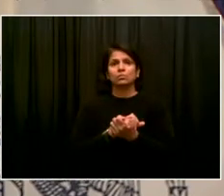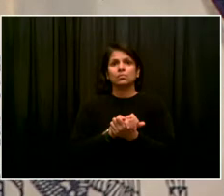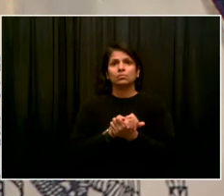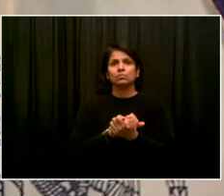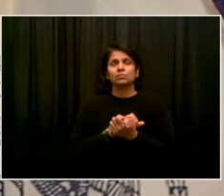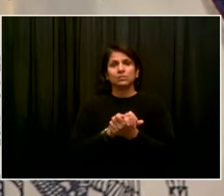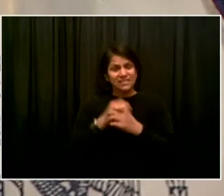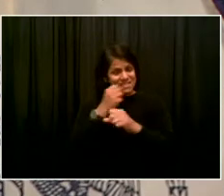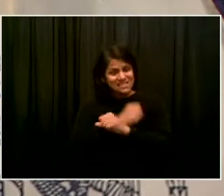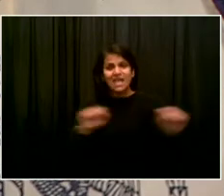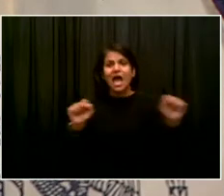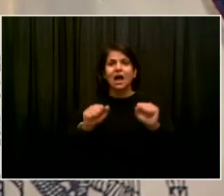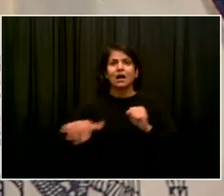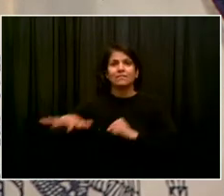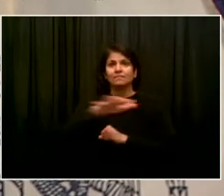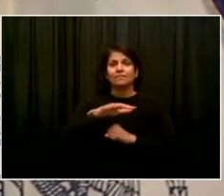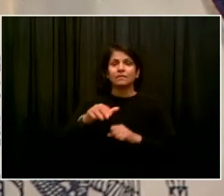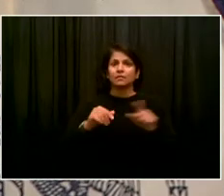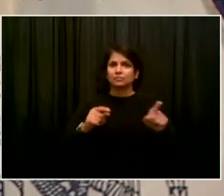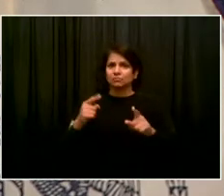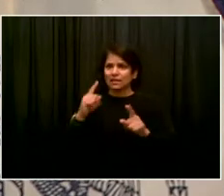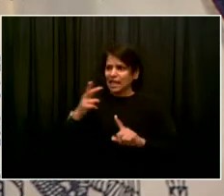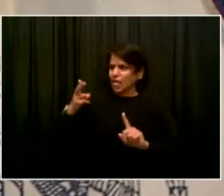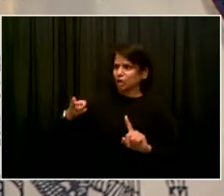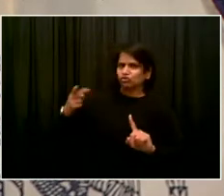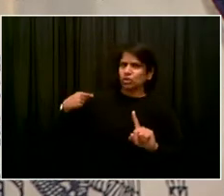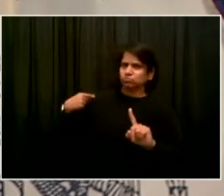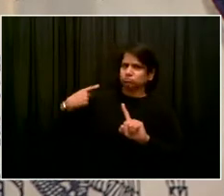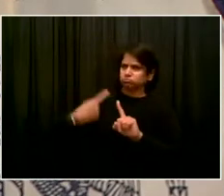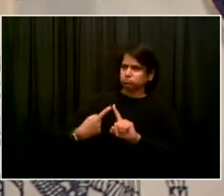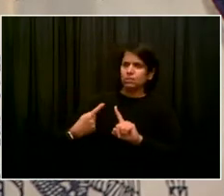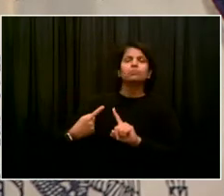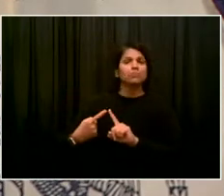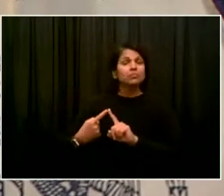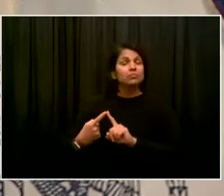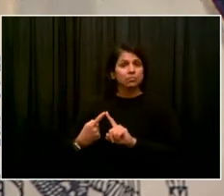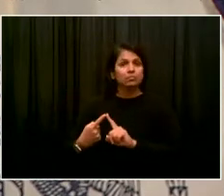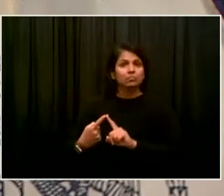really produced for all of us. Dr. Choksi, then Dr. Long.